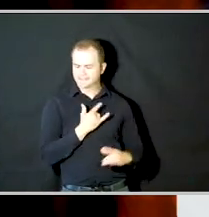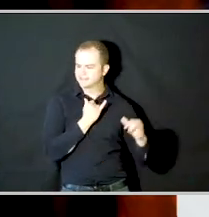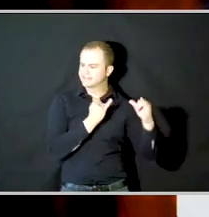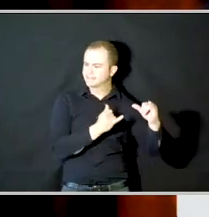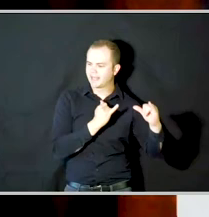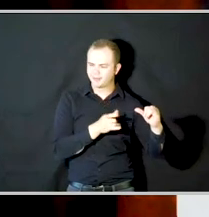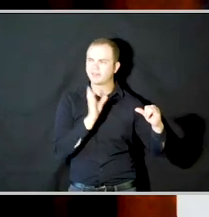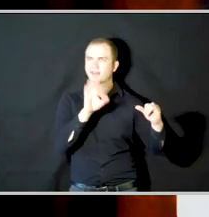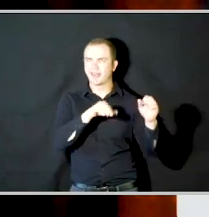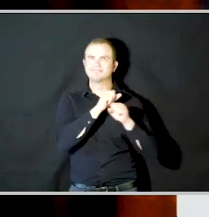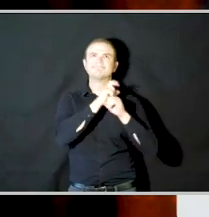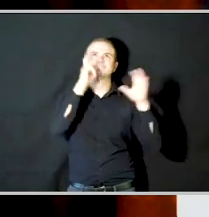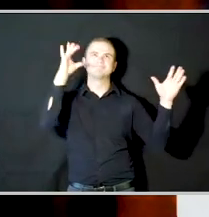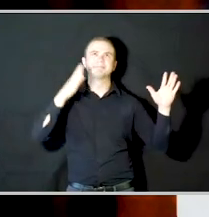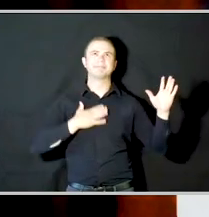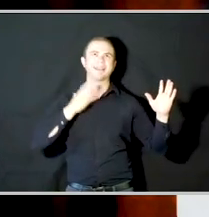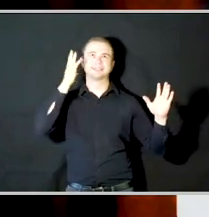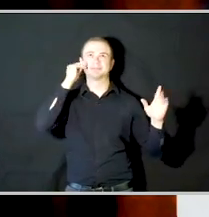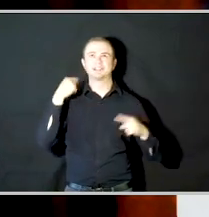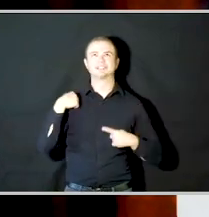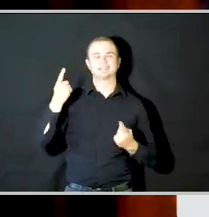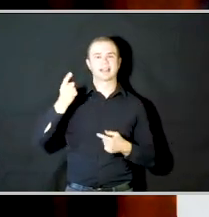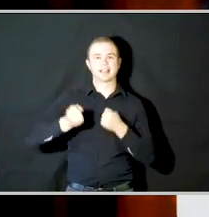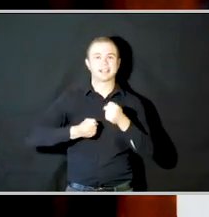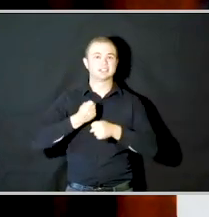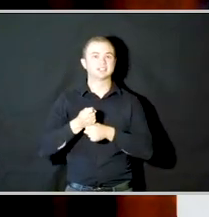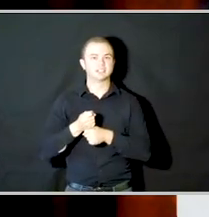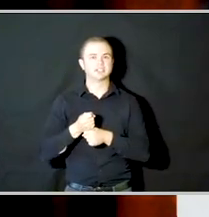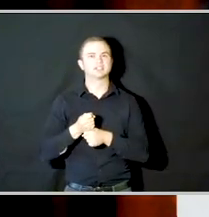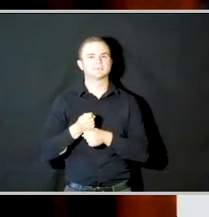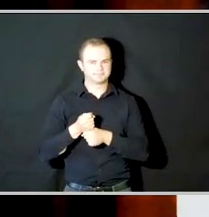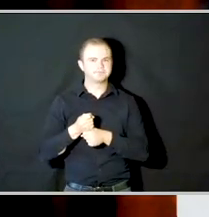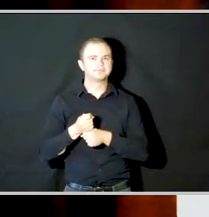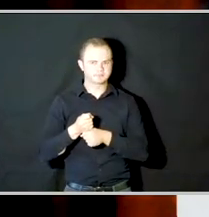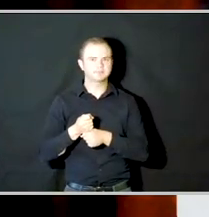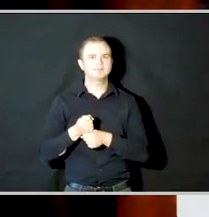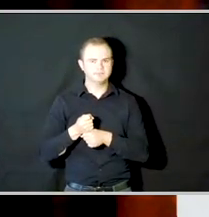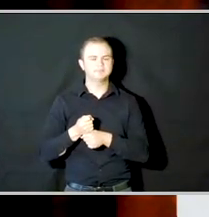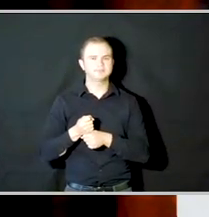the last year. And I think they were just fantastic